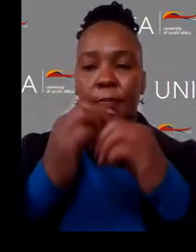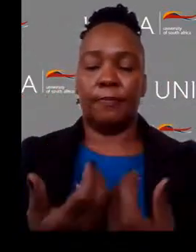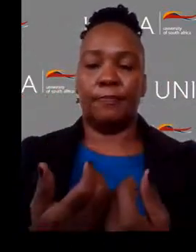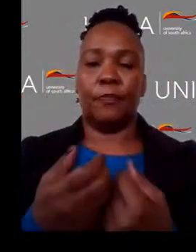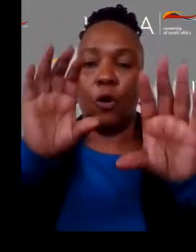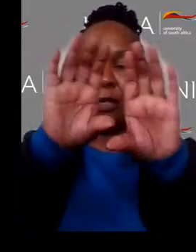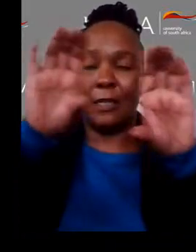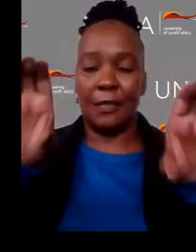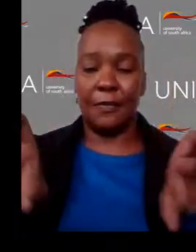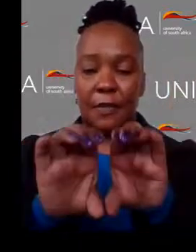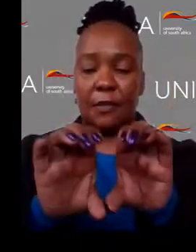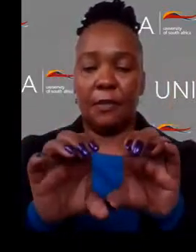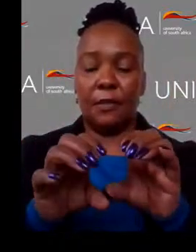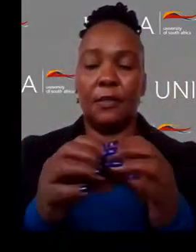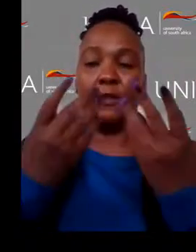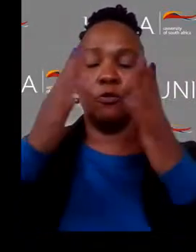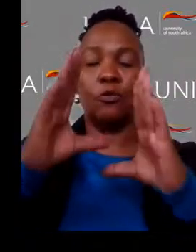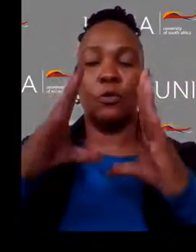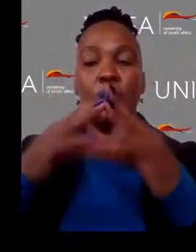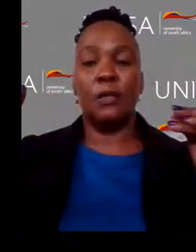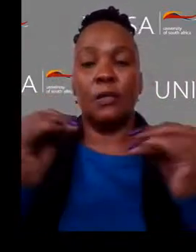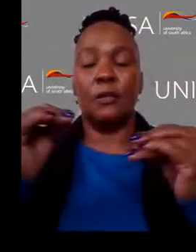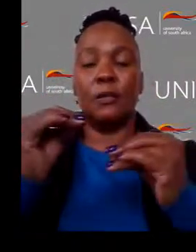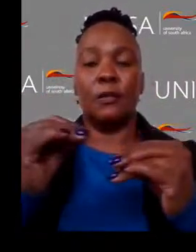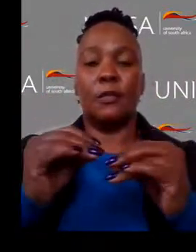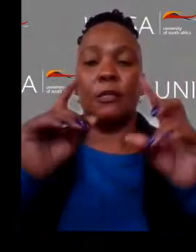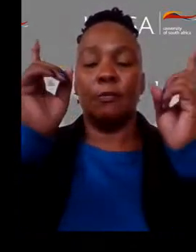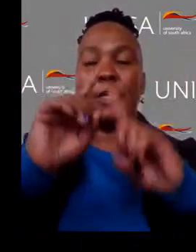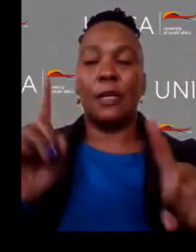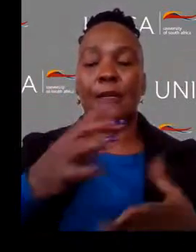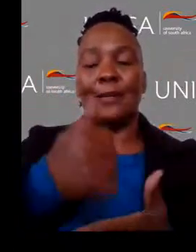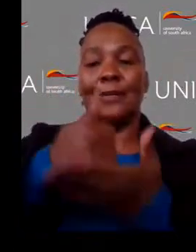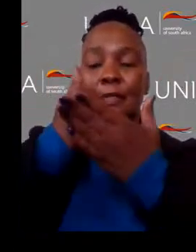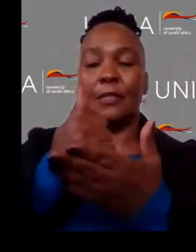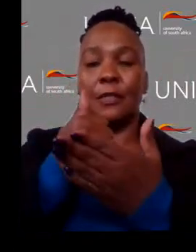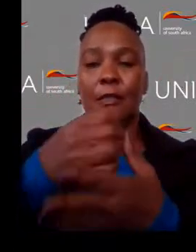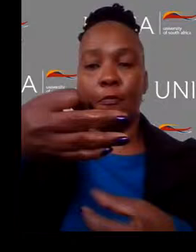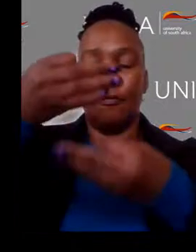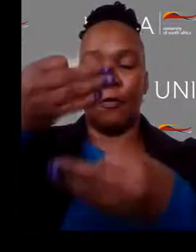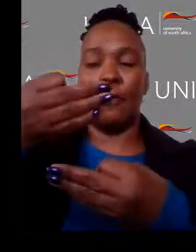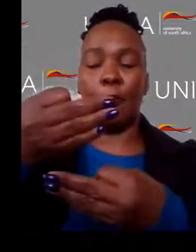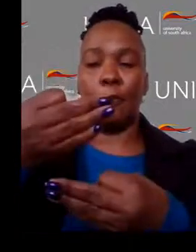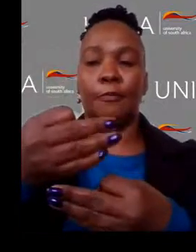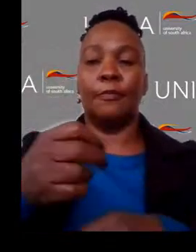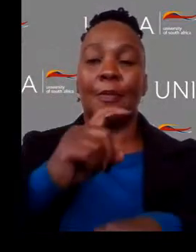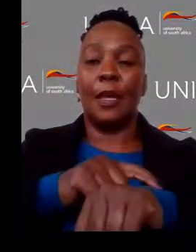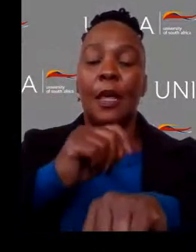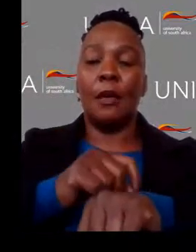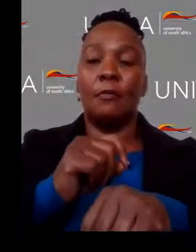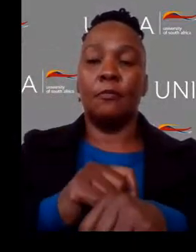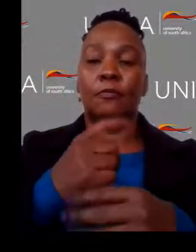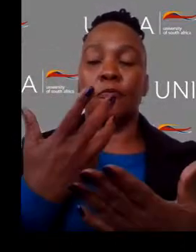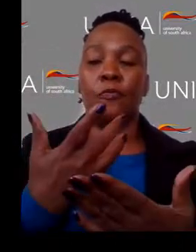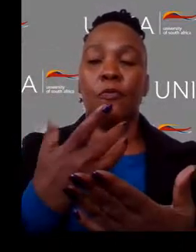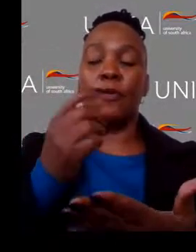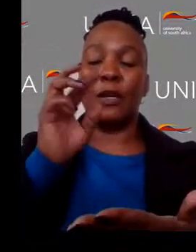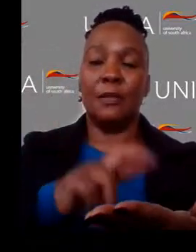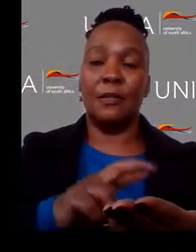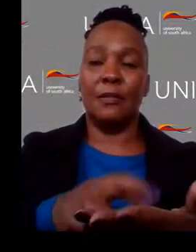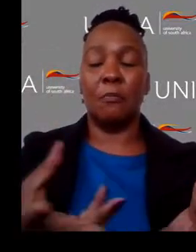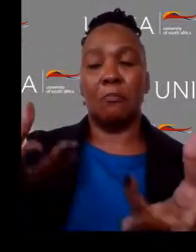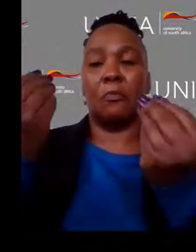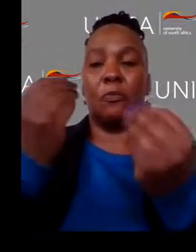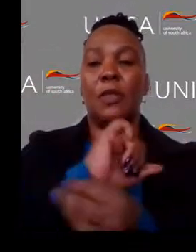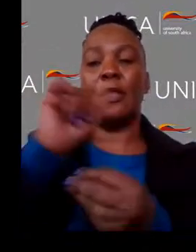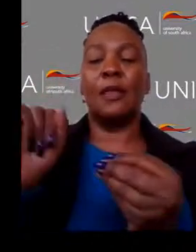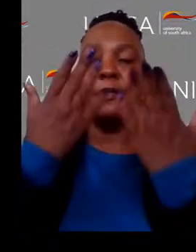Students who complete special assistance form at the point of registration are also able to receive their accessible study material,